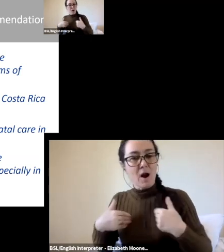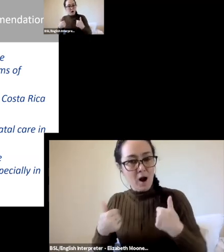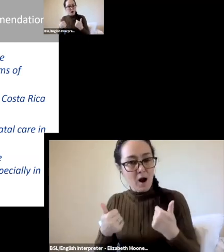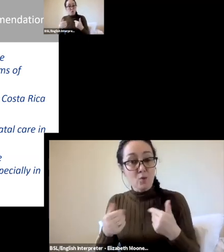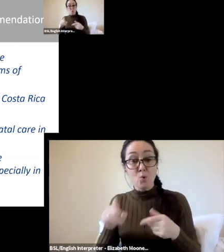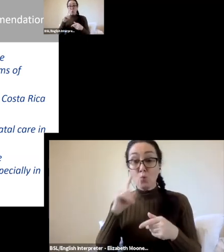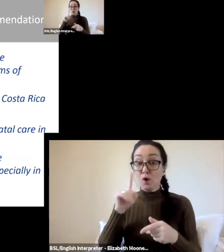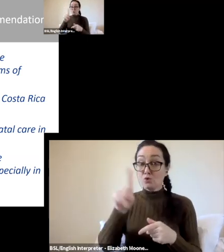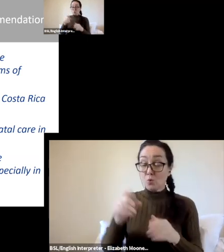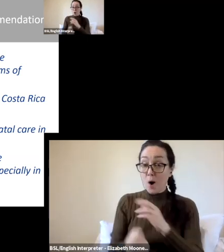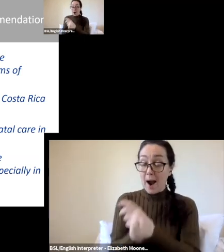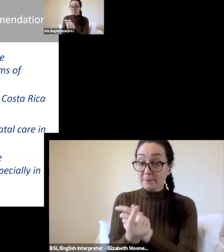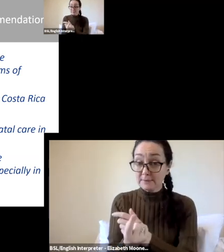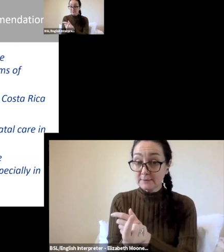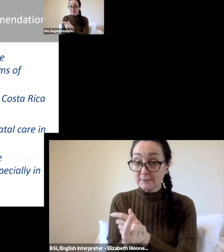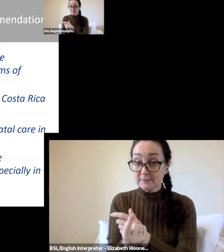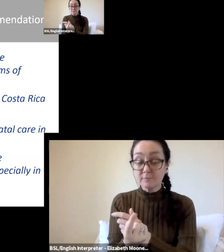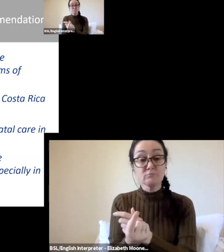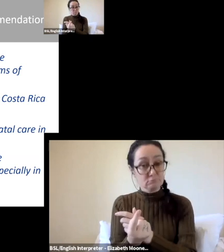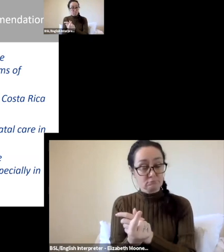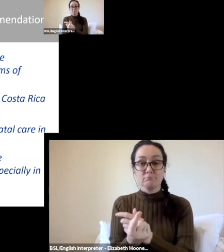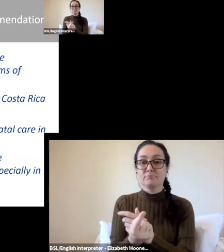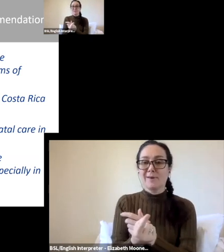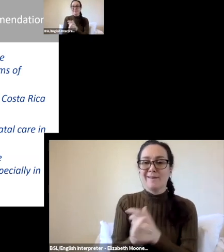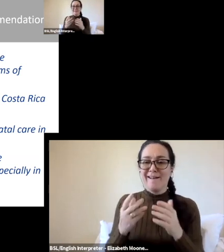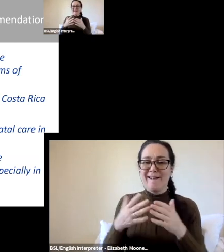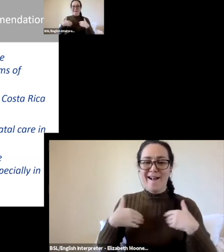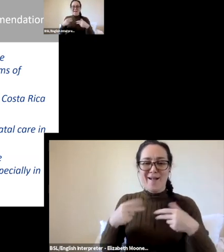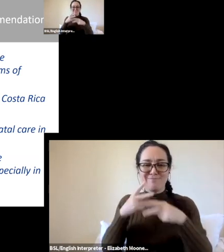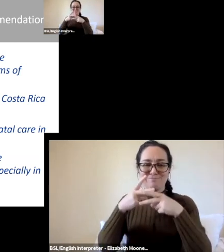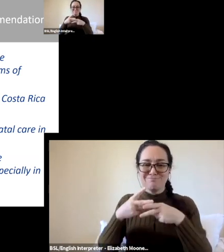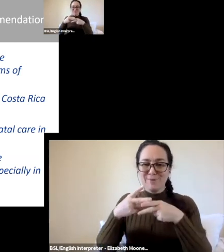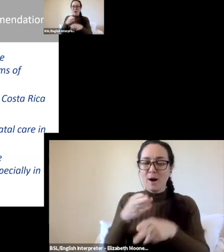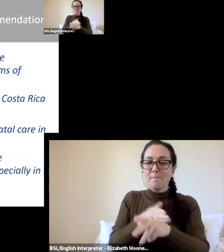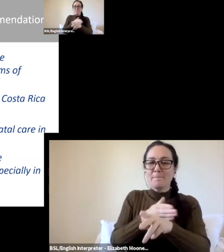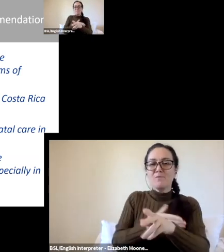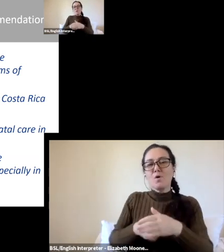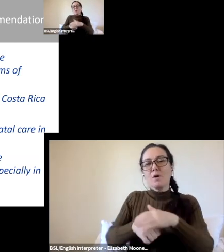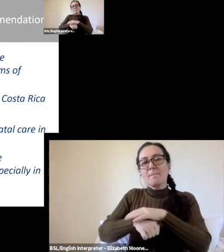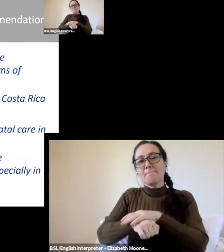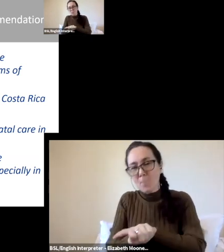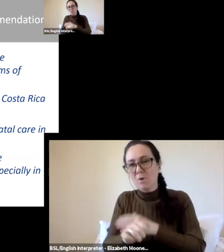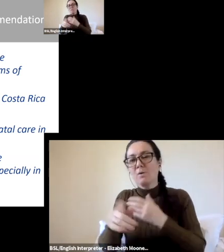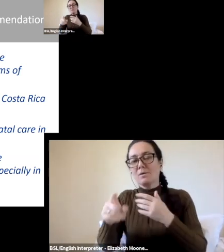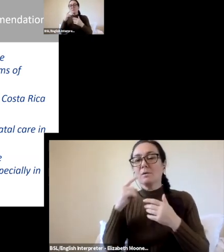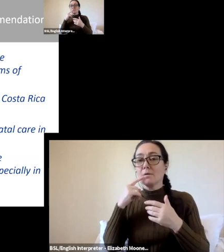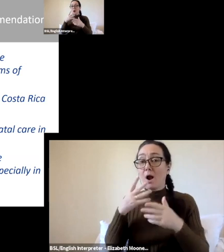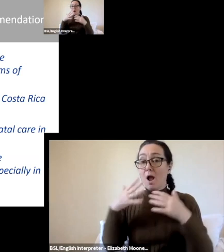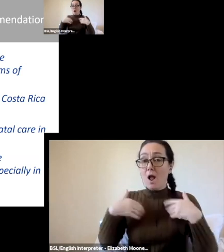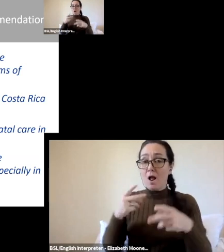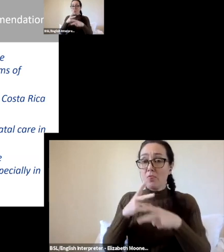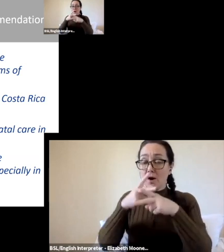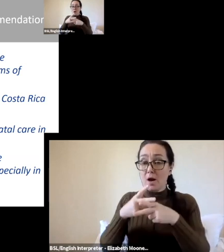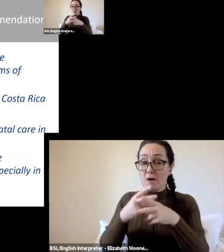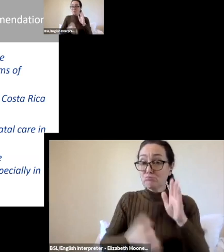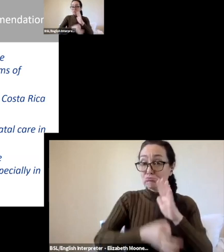was for the first time brought up in the UPR, the creation, the introduction of a well-being budget in New Zealand to